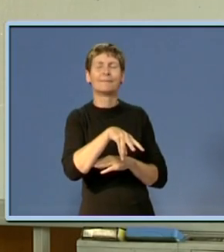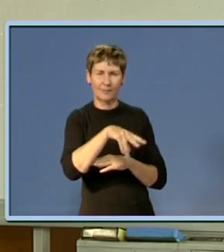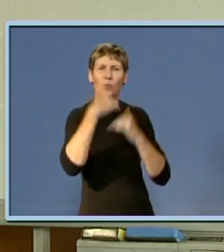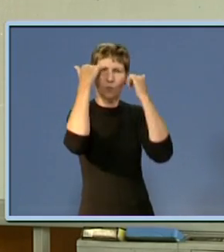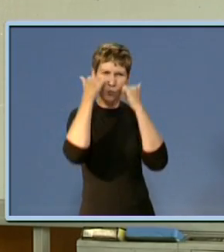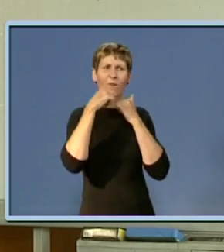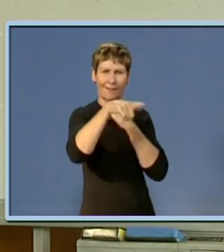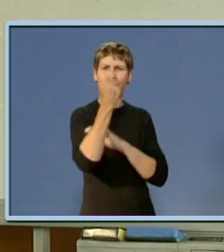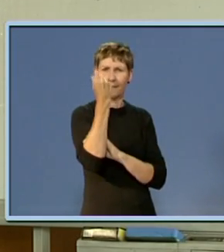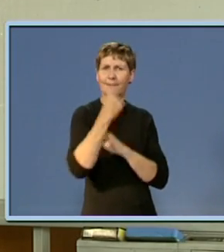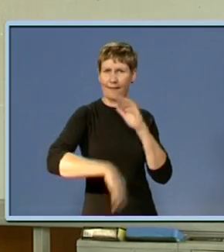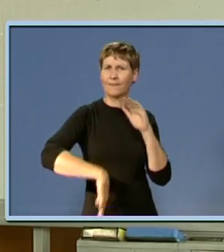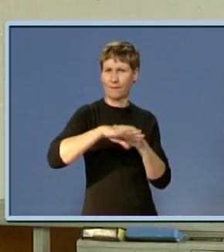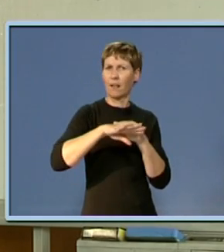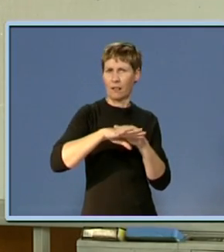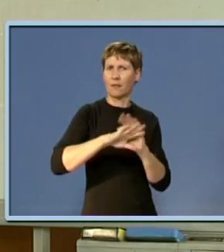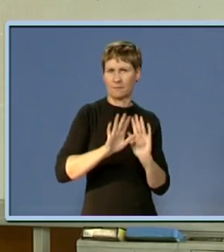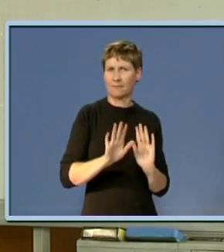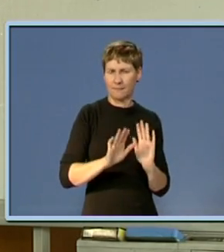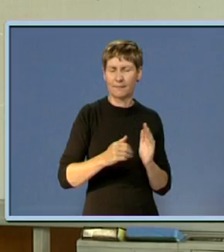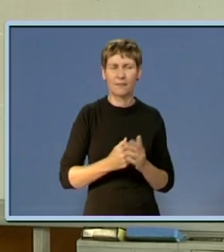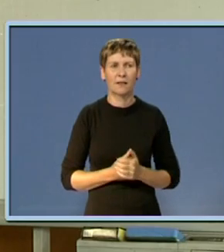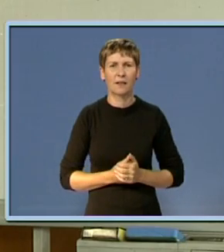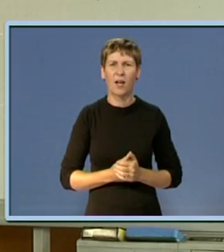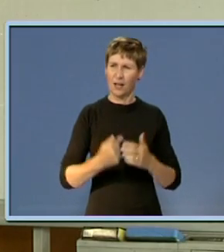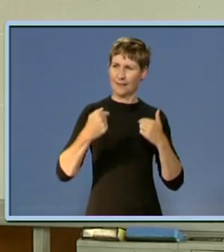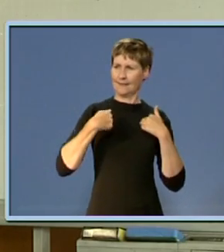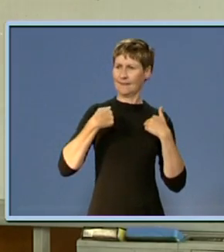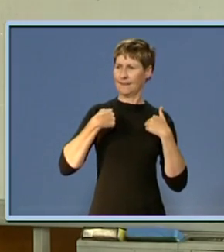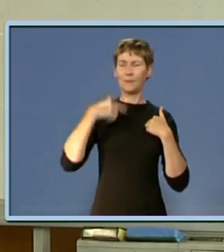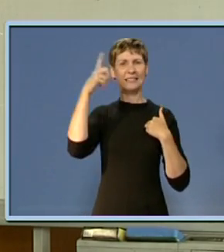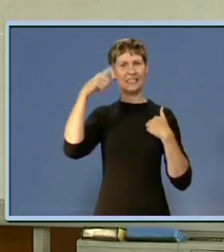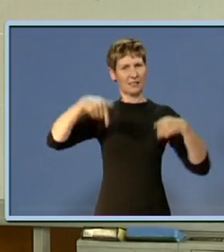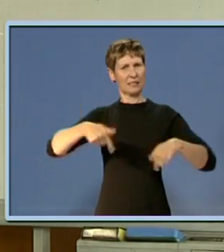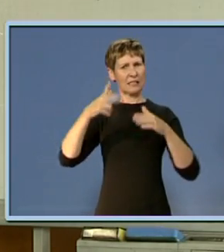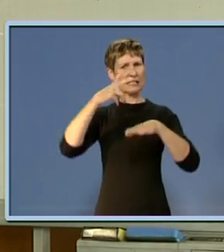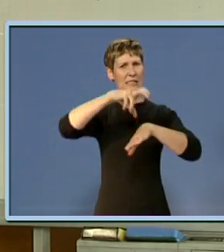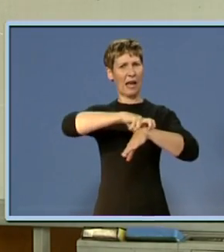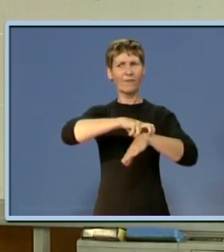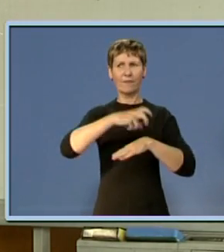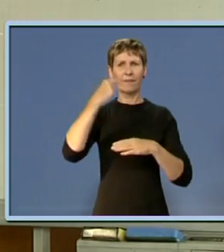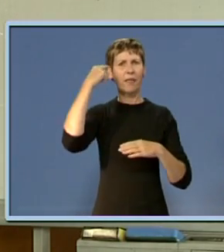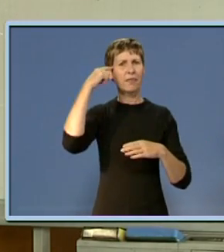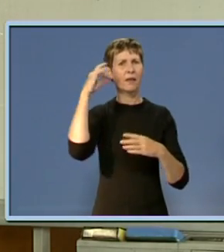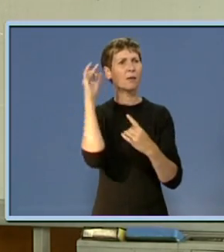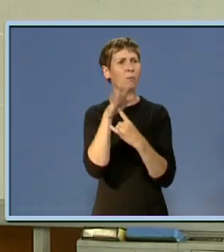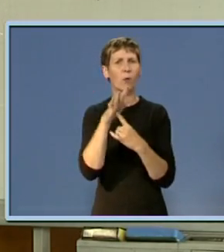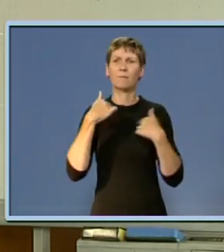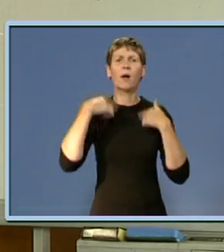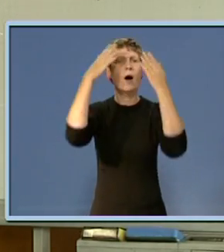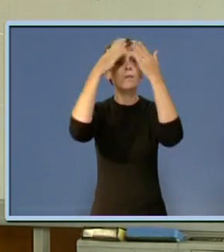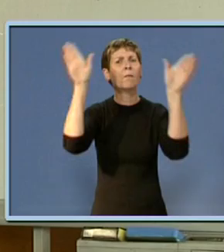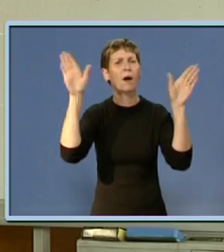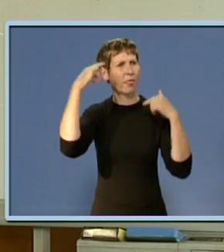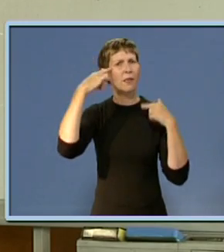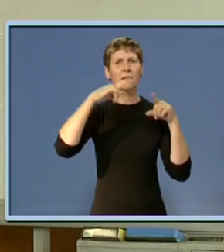be really confident that they understood the information. Certainly I still would want her to get to the level